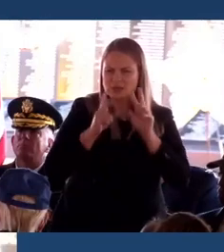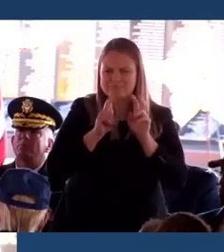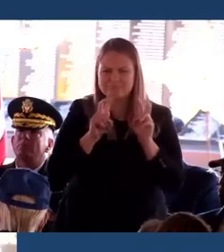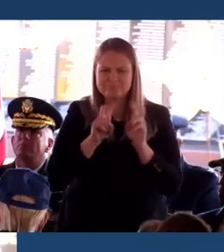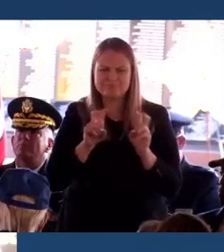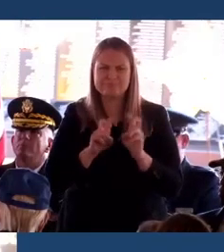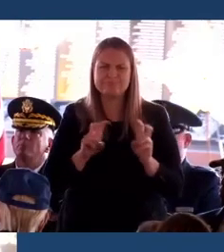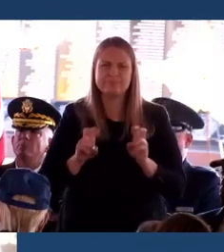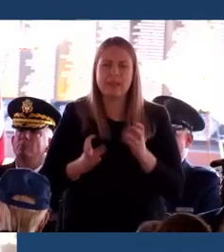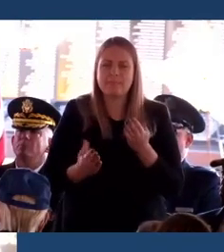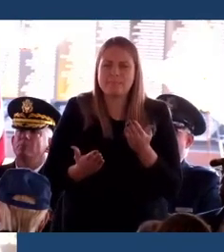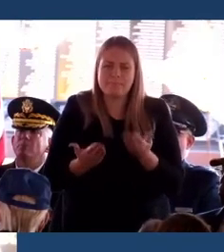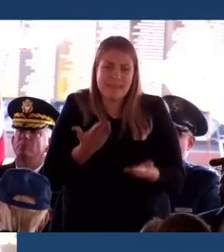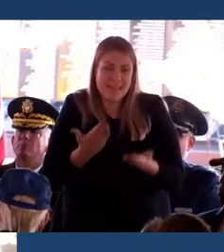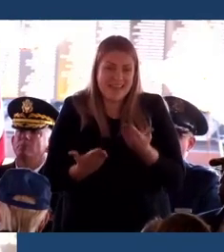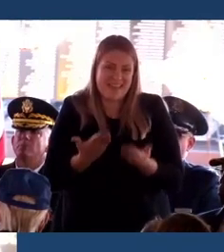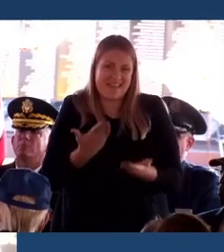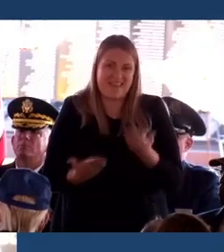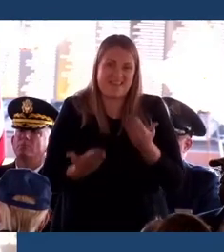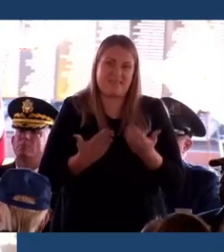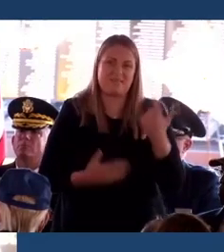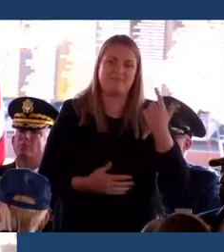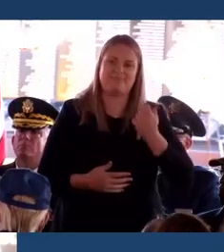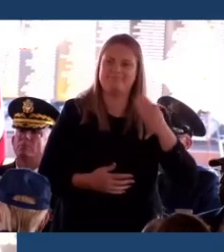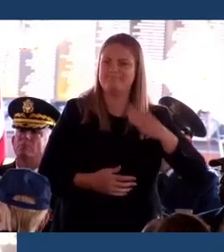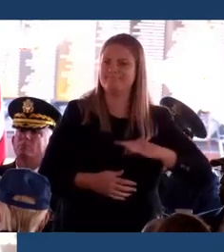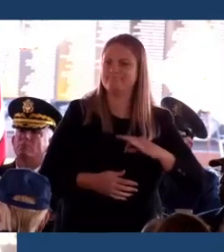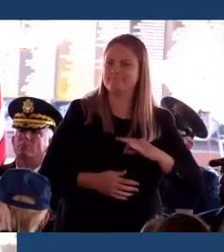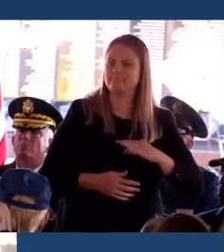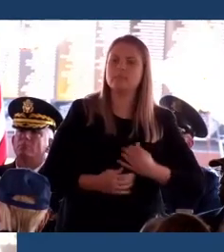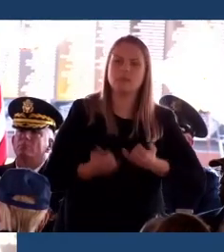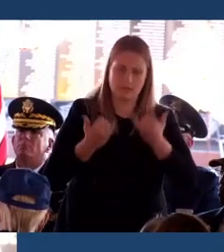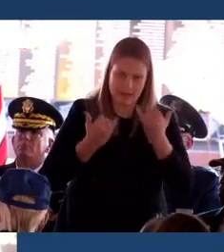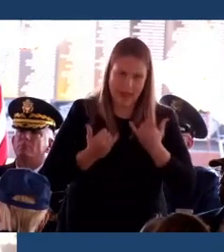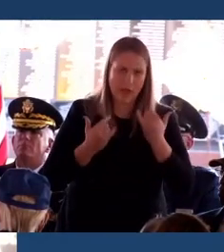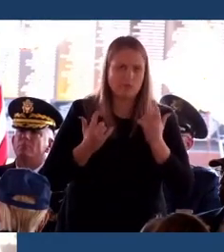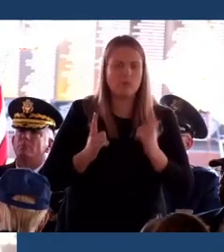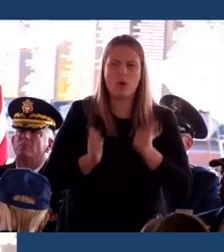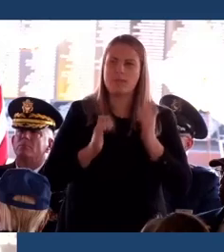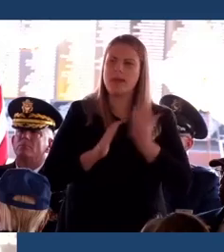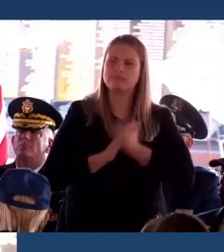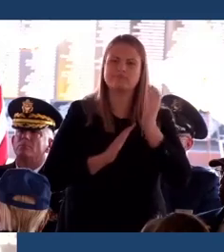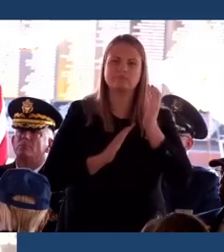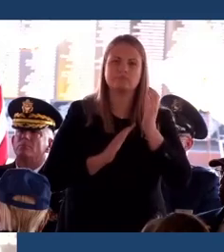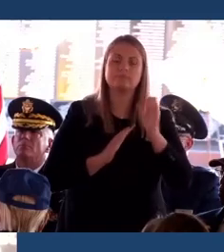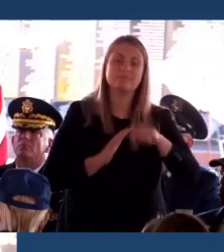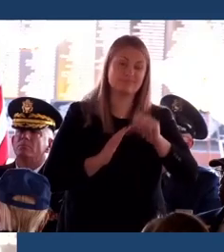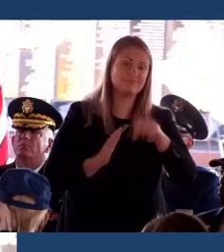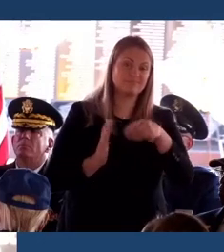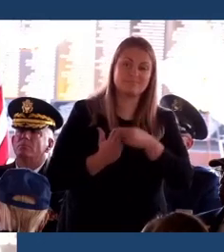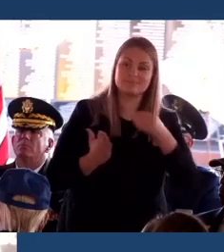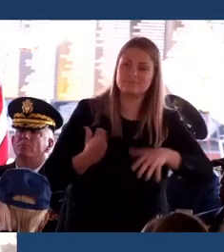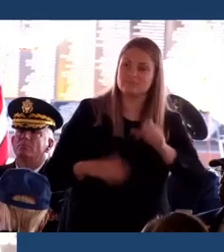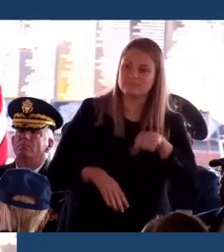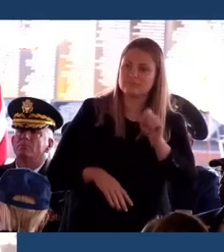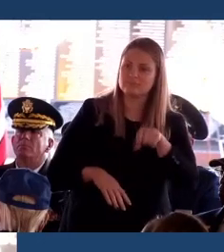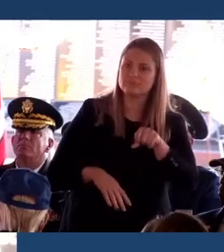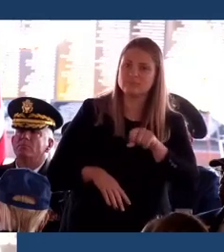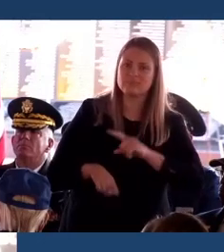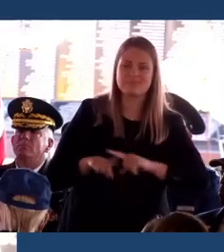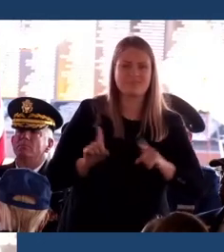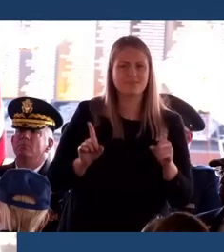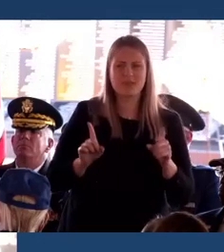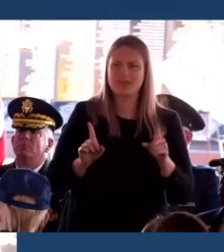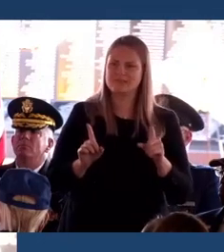and maybe he would have gotten to disability. Now it is automatic. It is expensive, but it is the very least